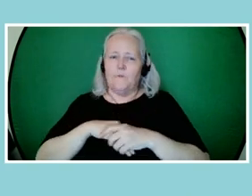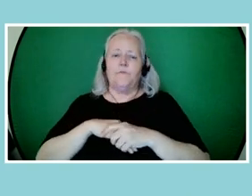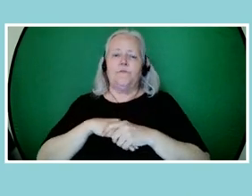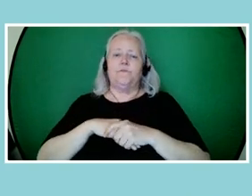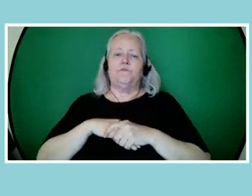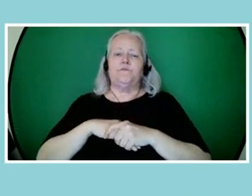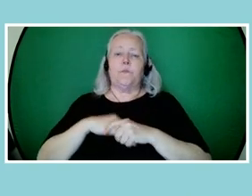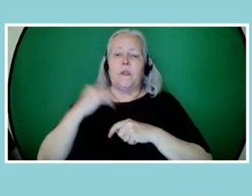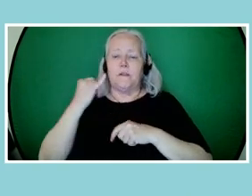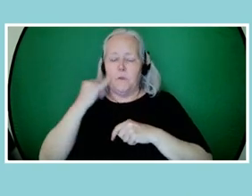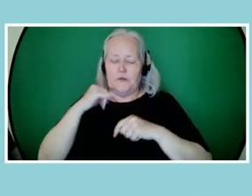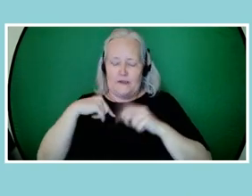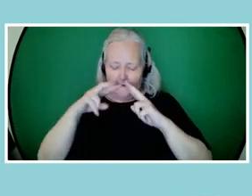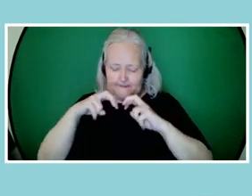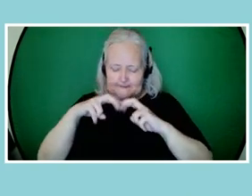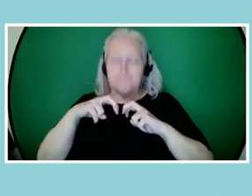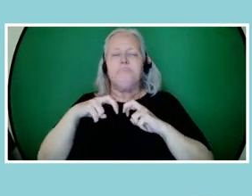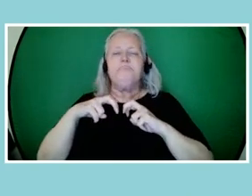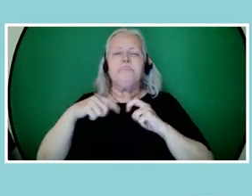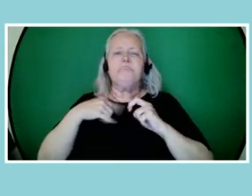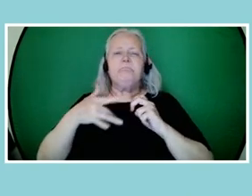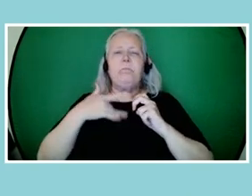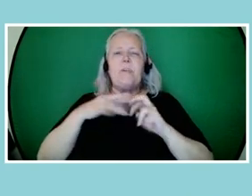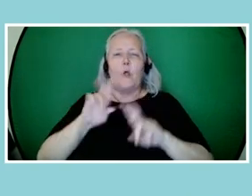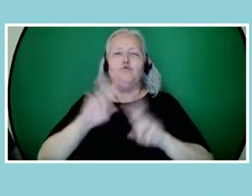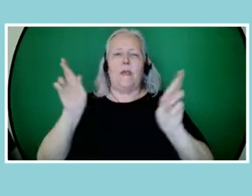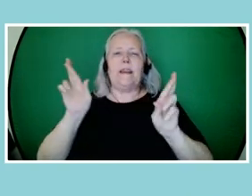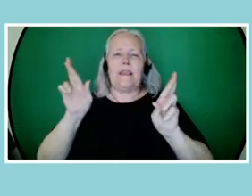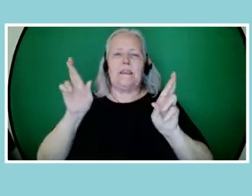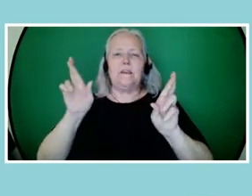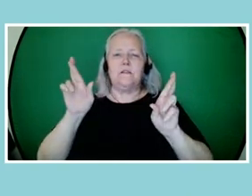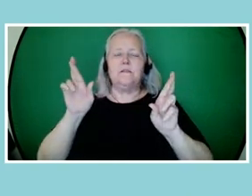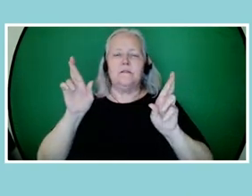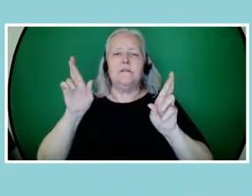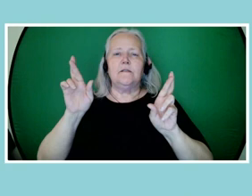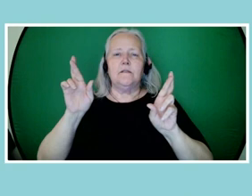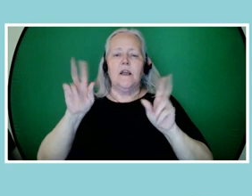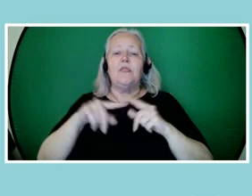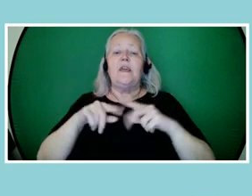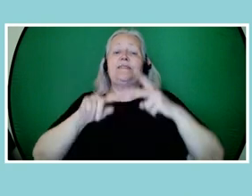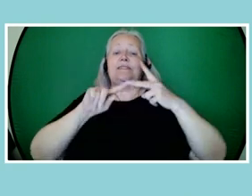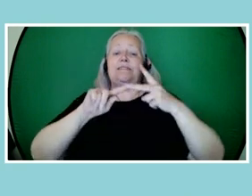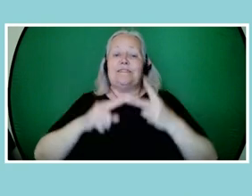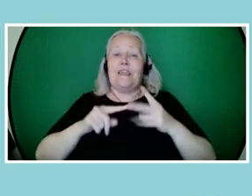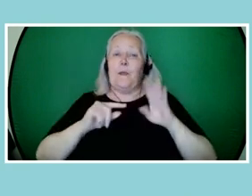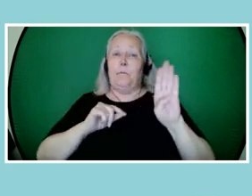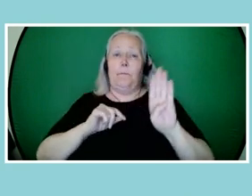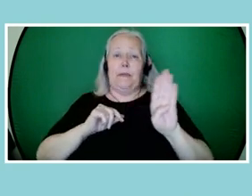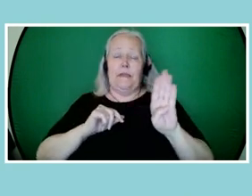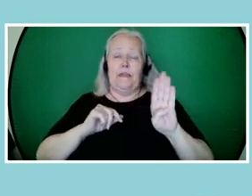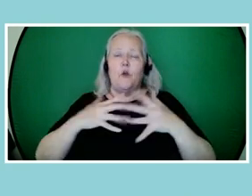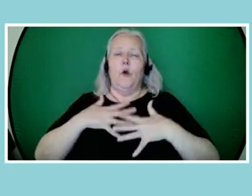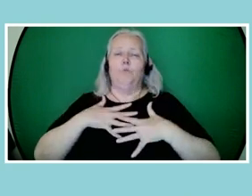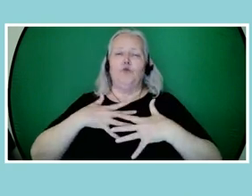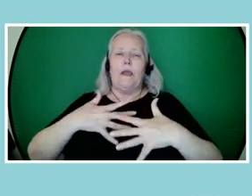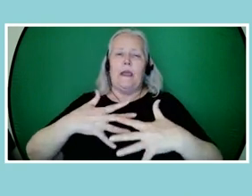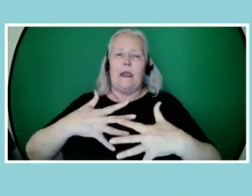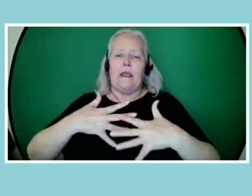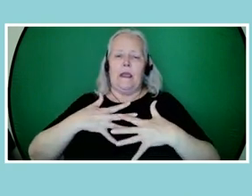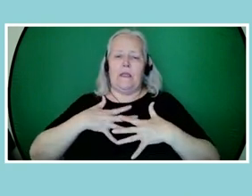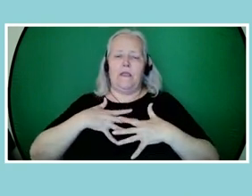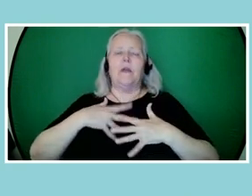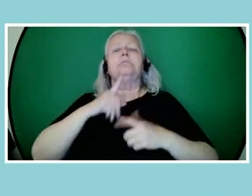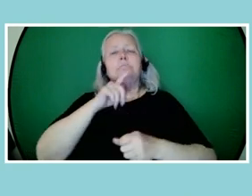decide that I am the right person to intervene, right, the second thing I'm going to do is breathe. Count to